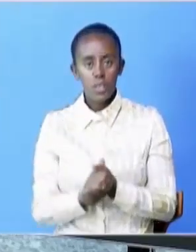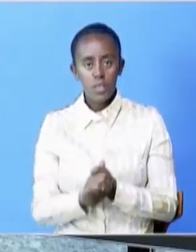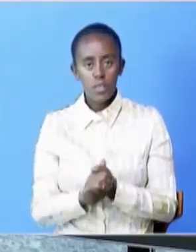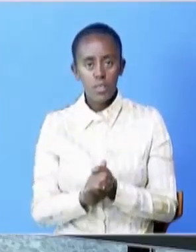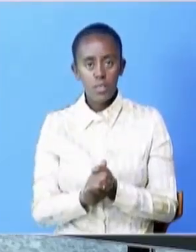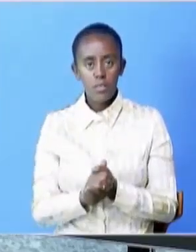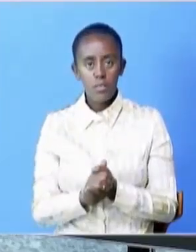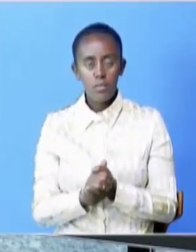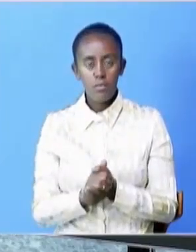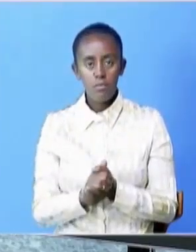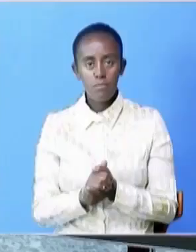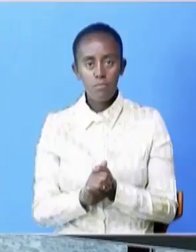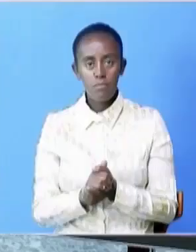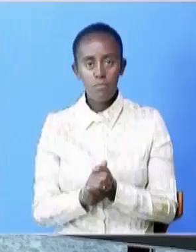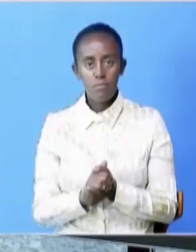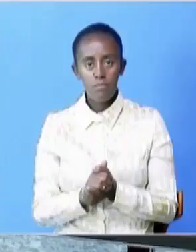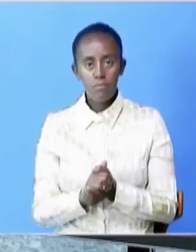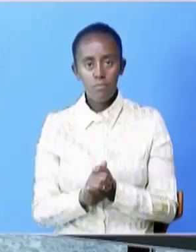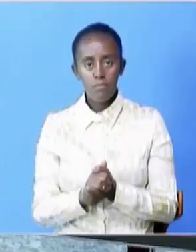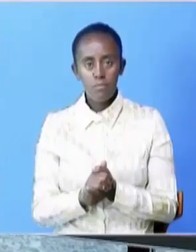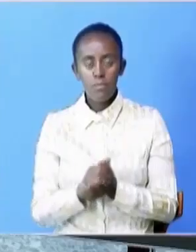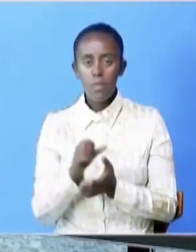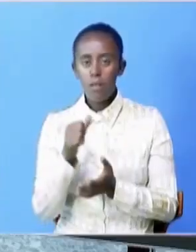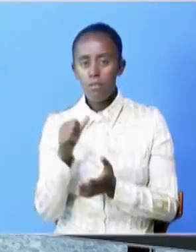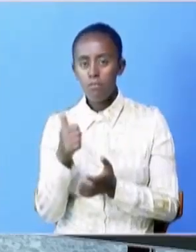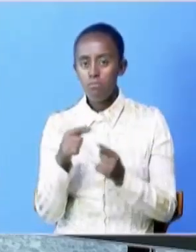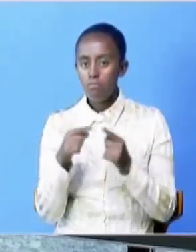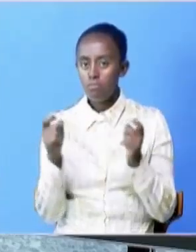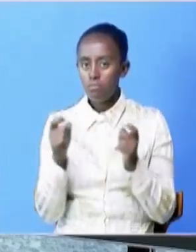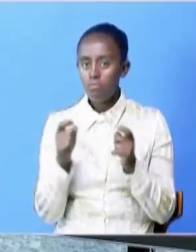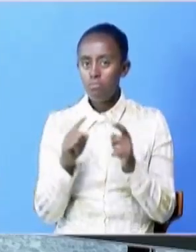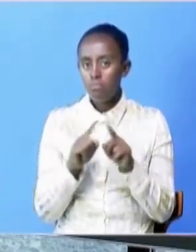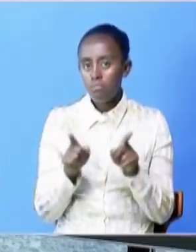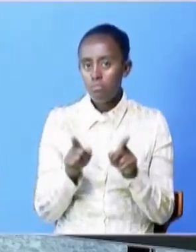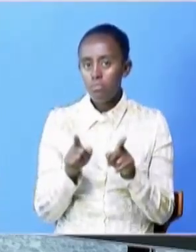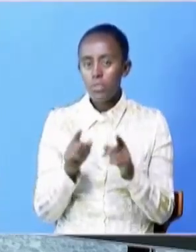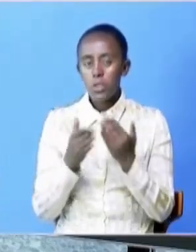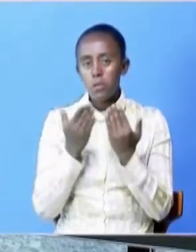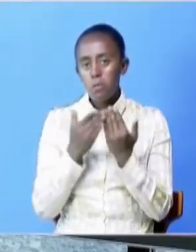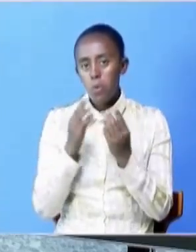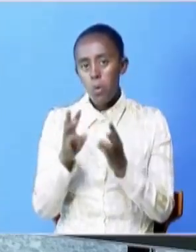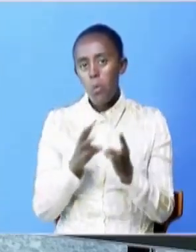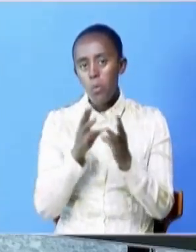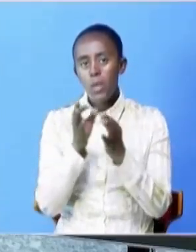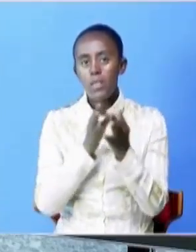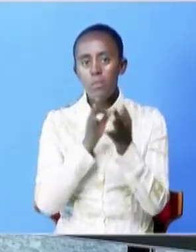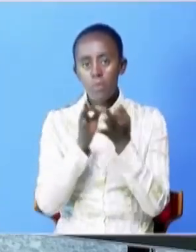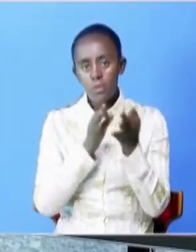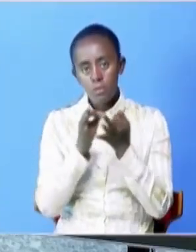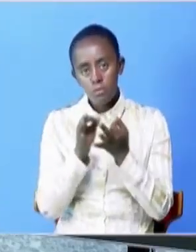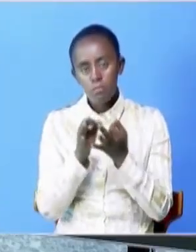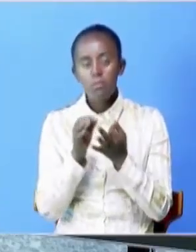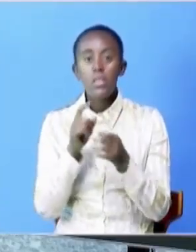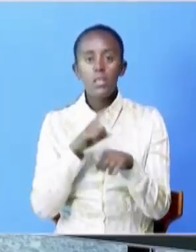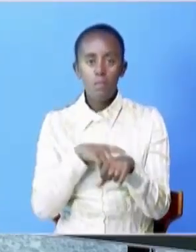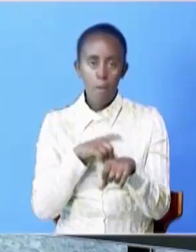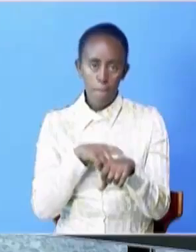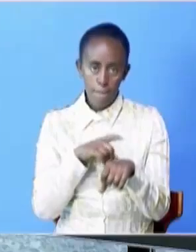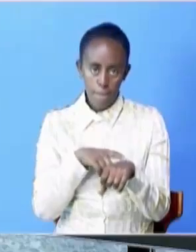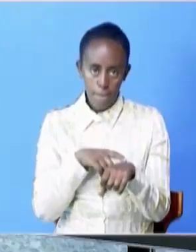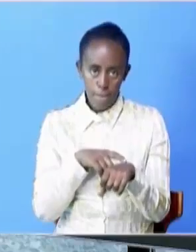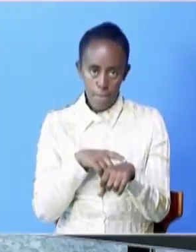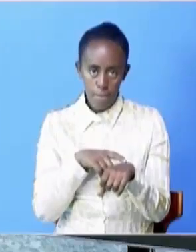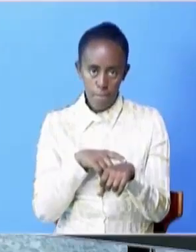is also, unlike the other tense forms, a simpler way of expressing a time